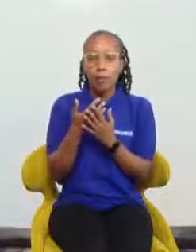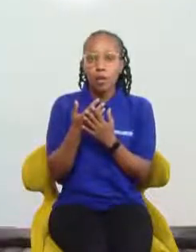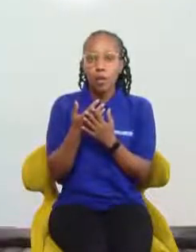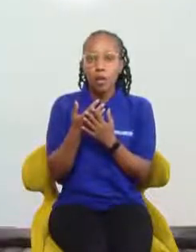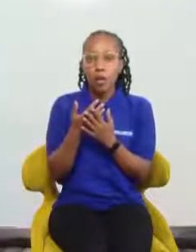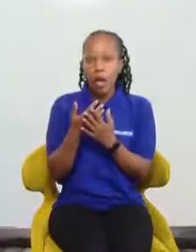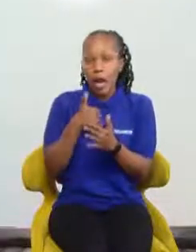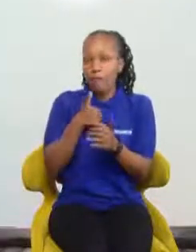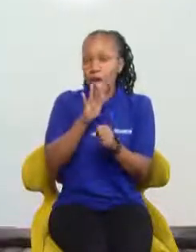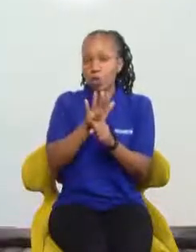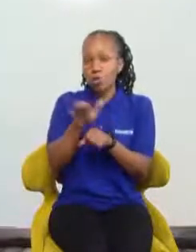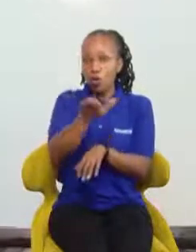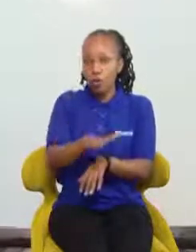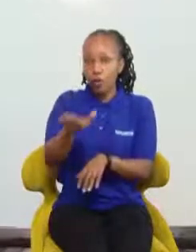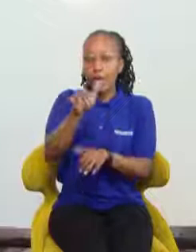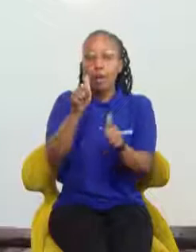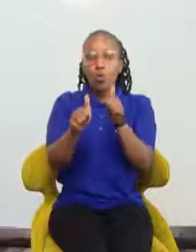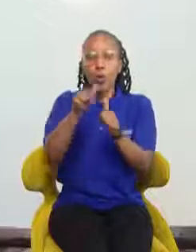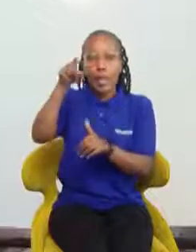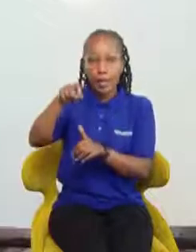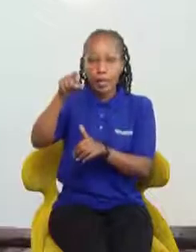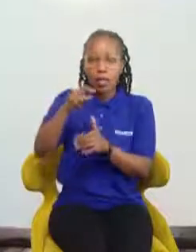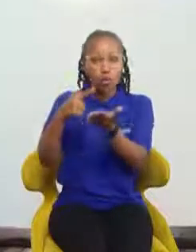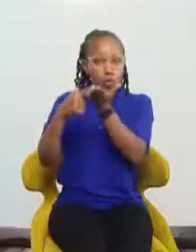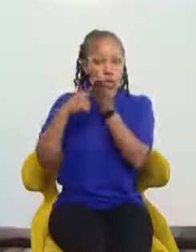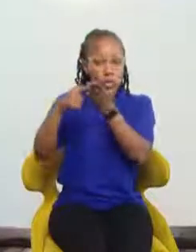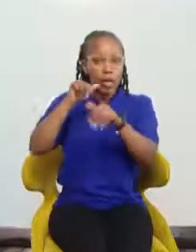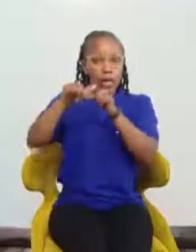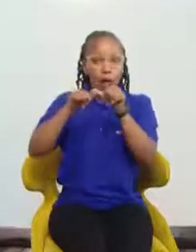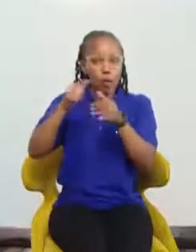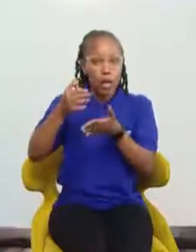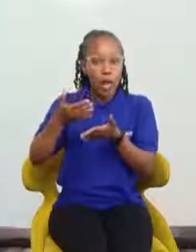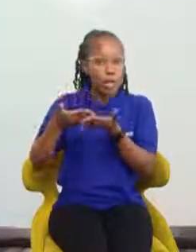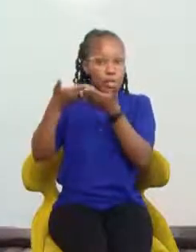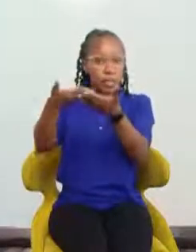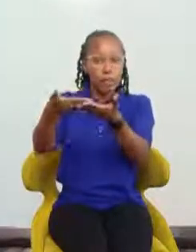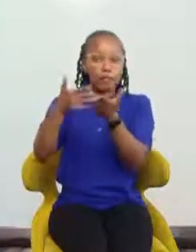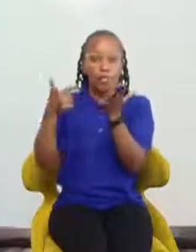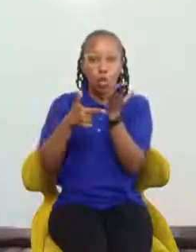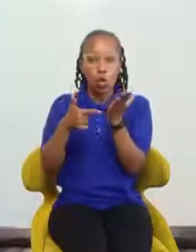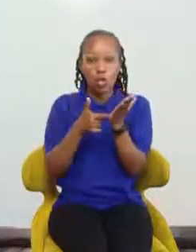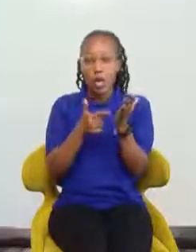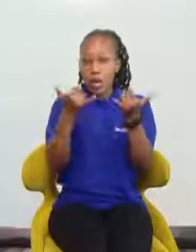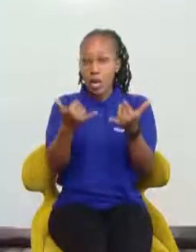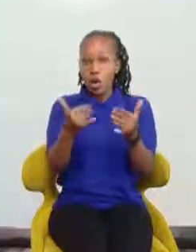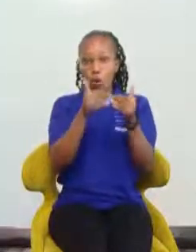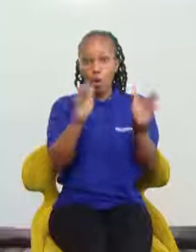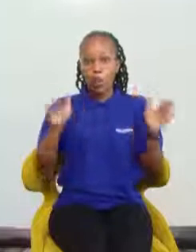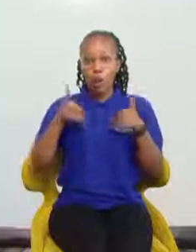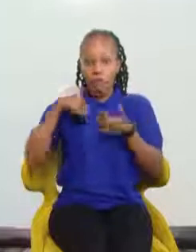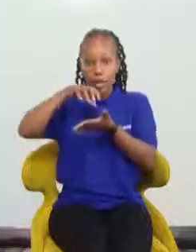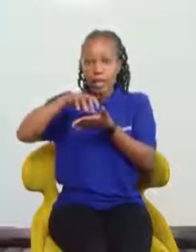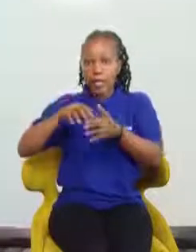of areas that we need to touch with assistive technology. So I'm going to open it up now and have the case